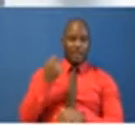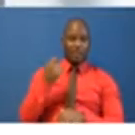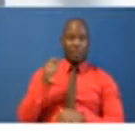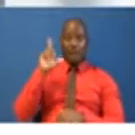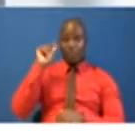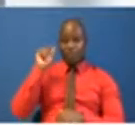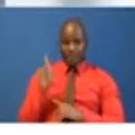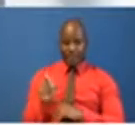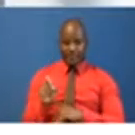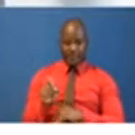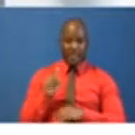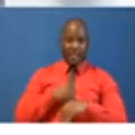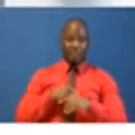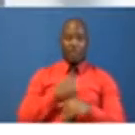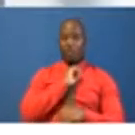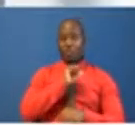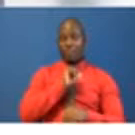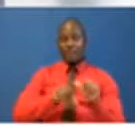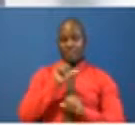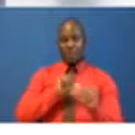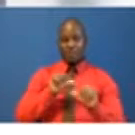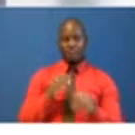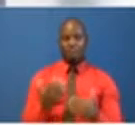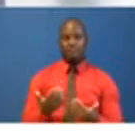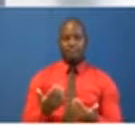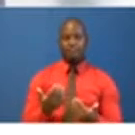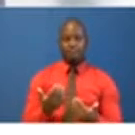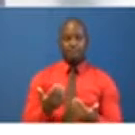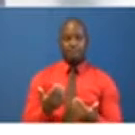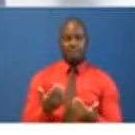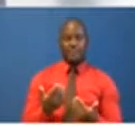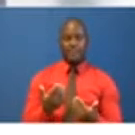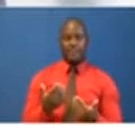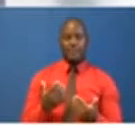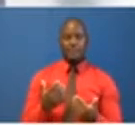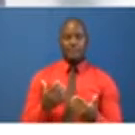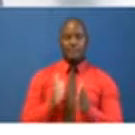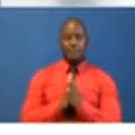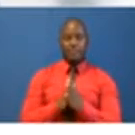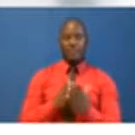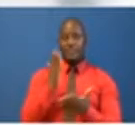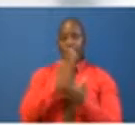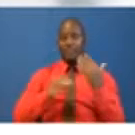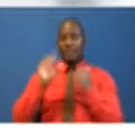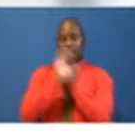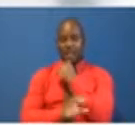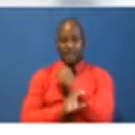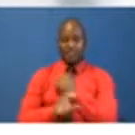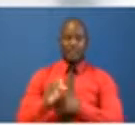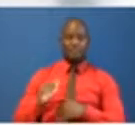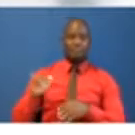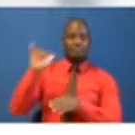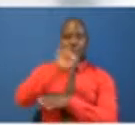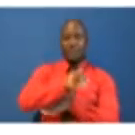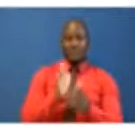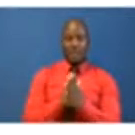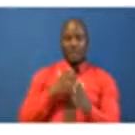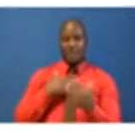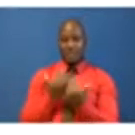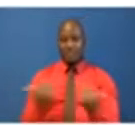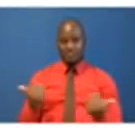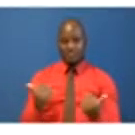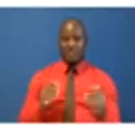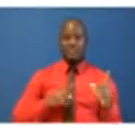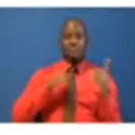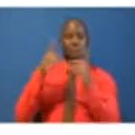twitter when we complained about the french fries from some country uh you know and these are children who